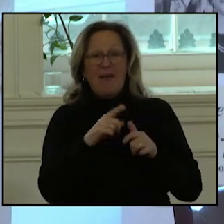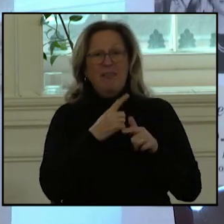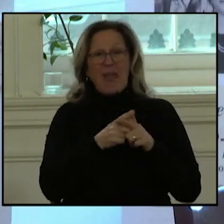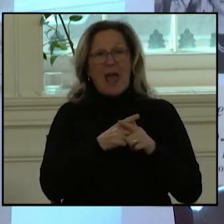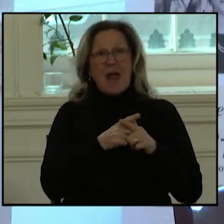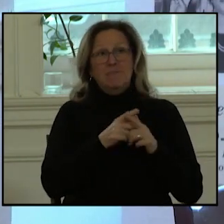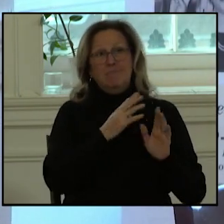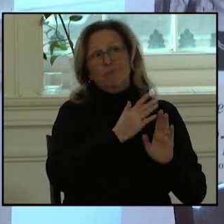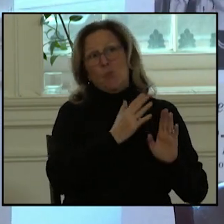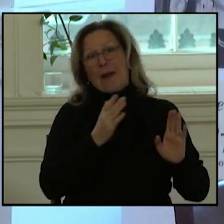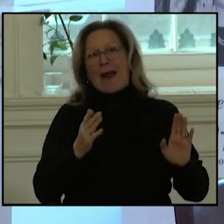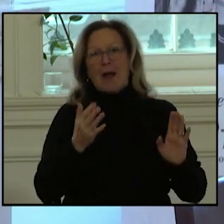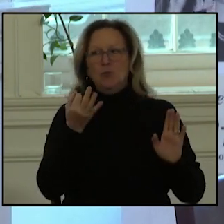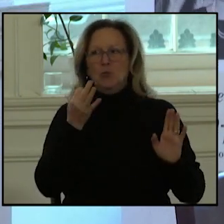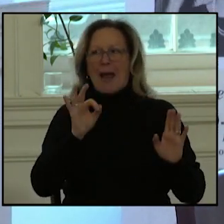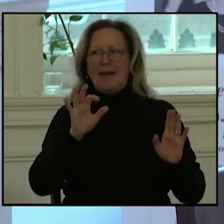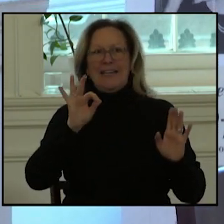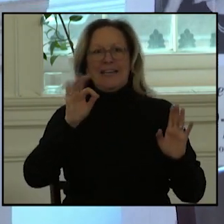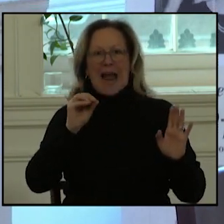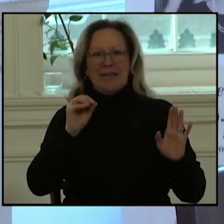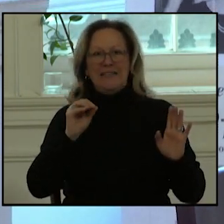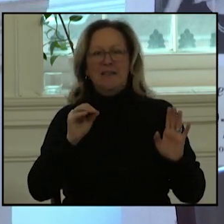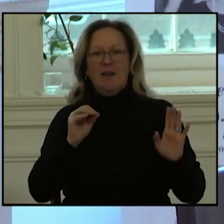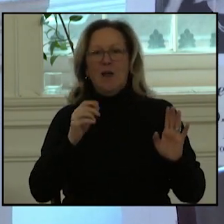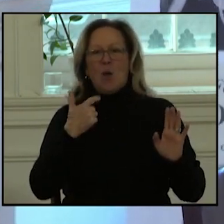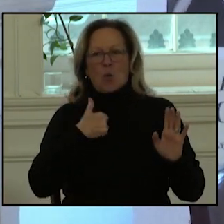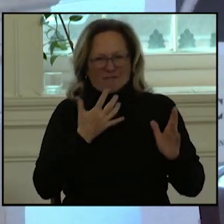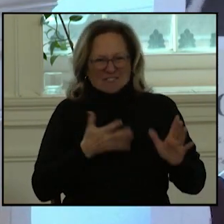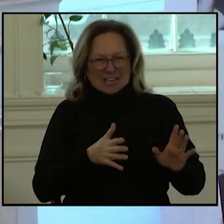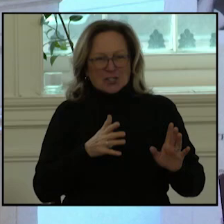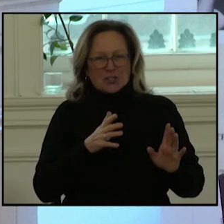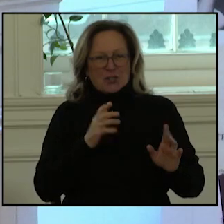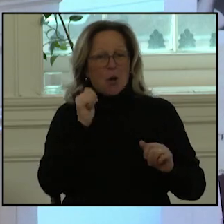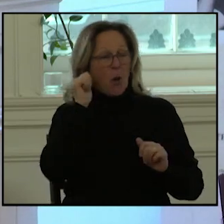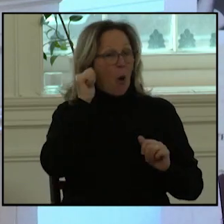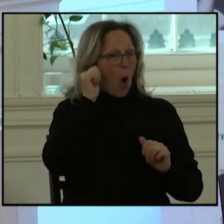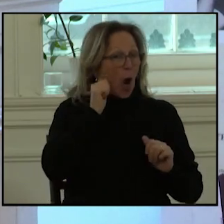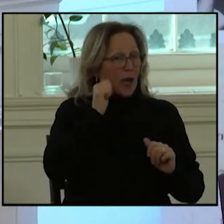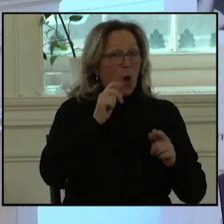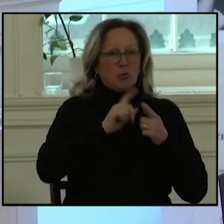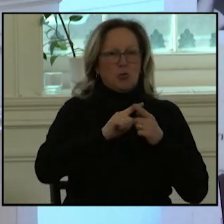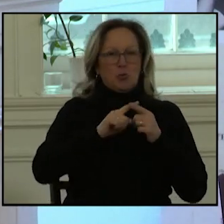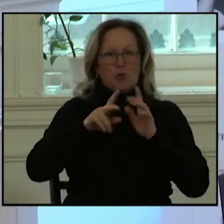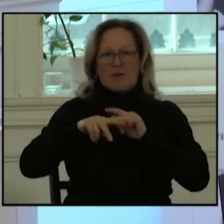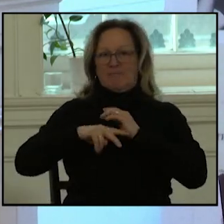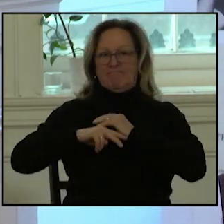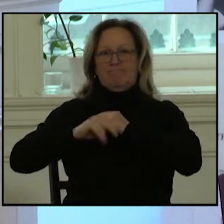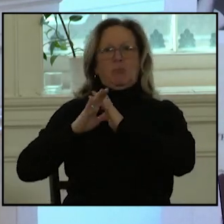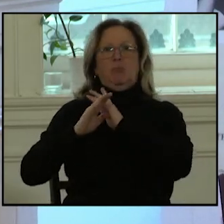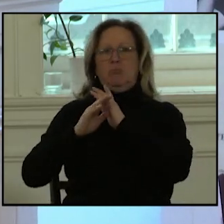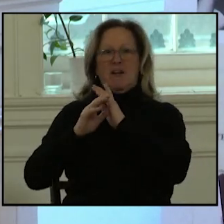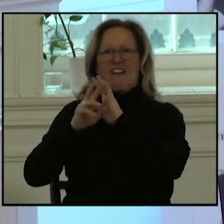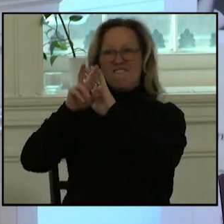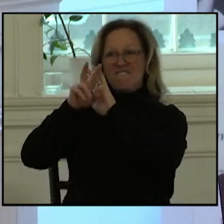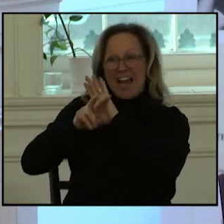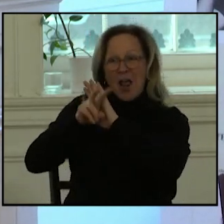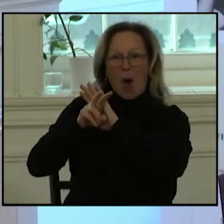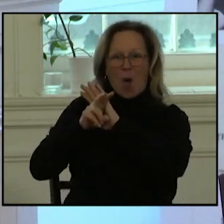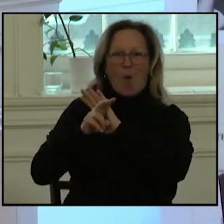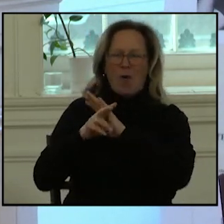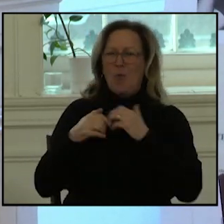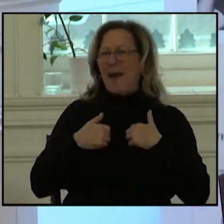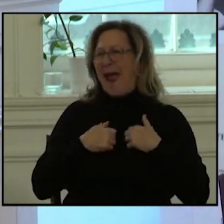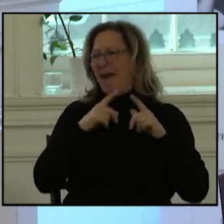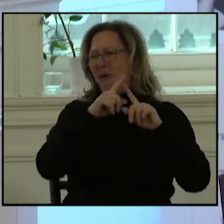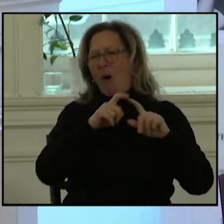90s, and it went from audio recordings to audio video recordings. So we got all kinds of tapes from people who,